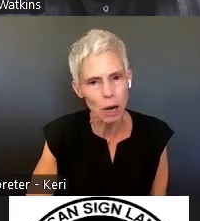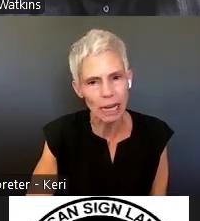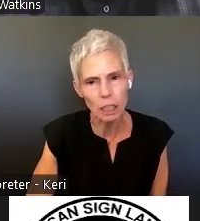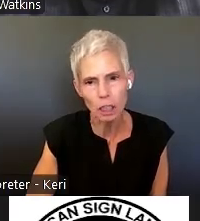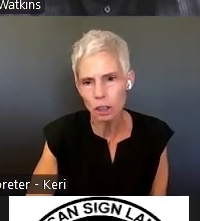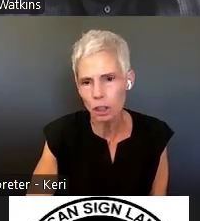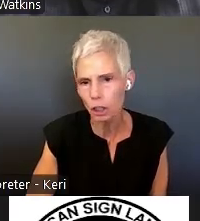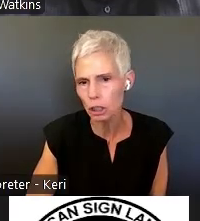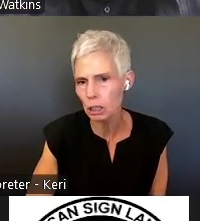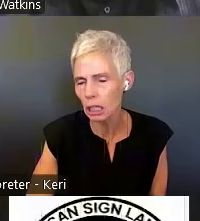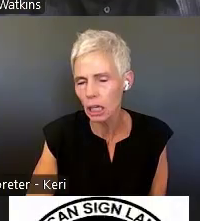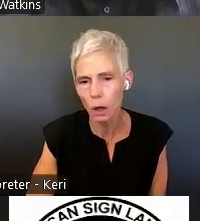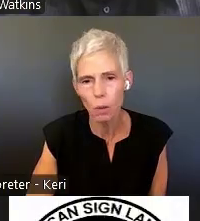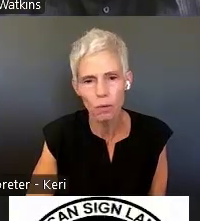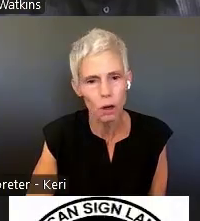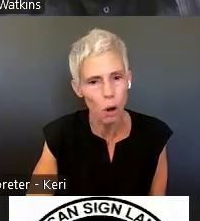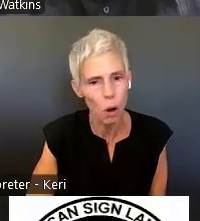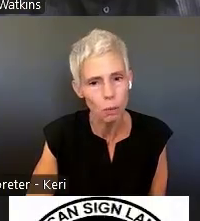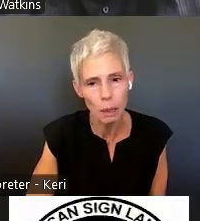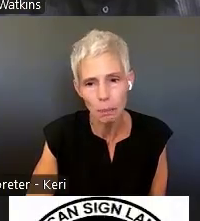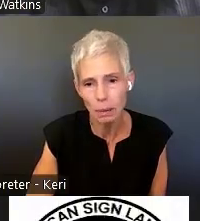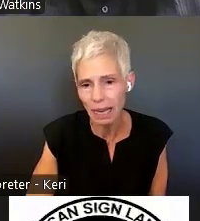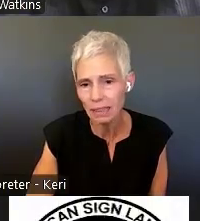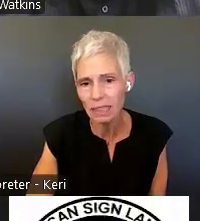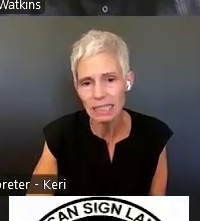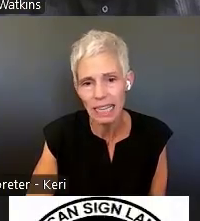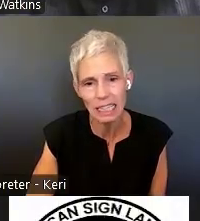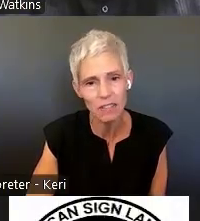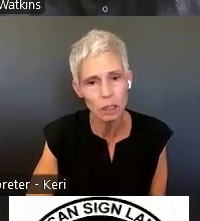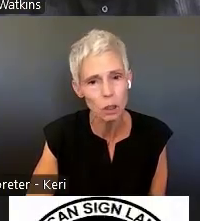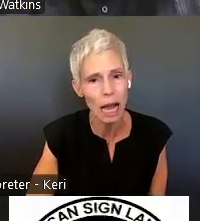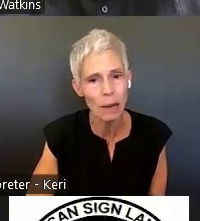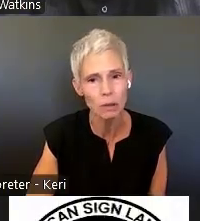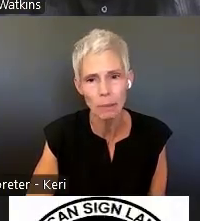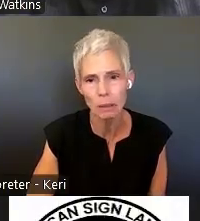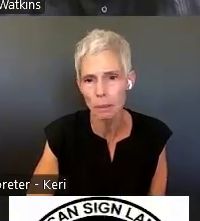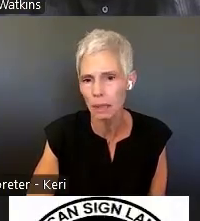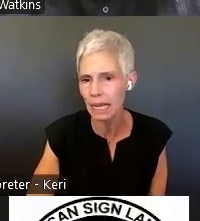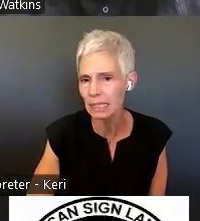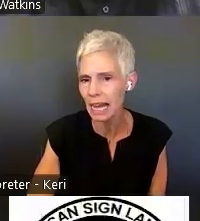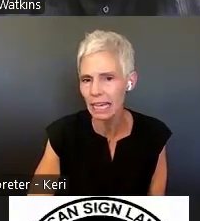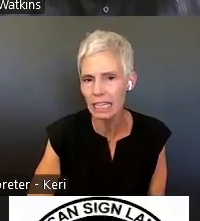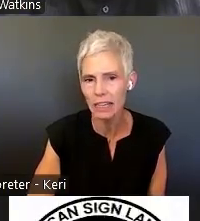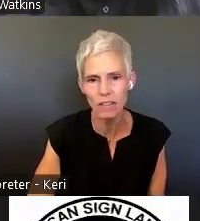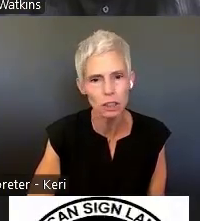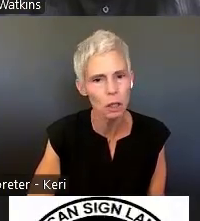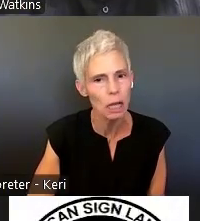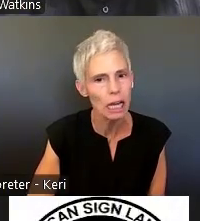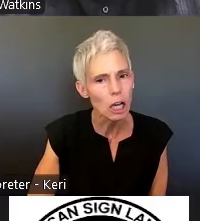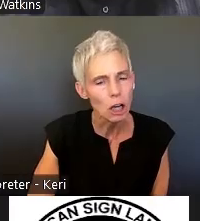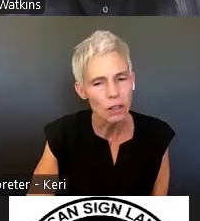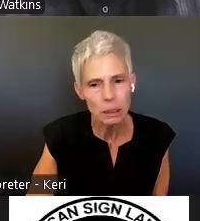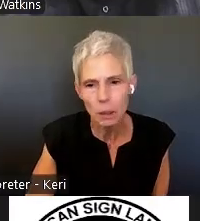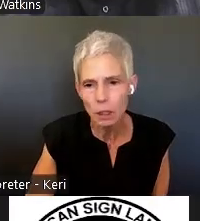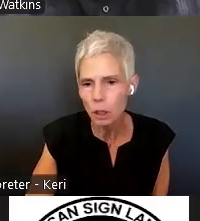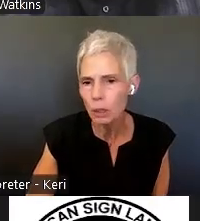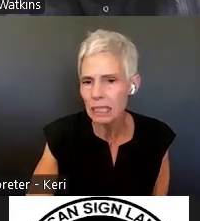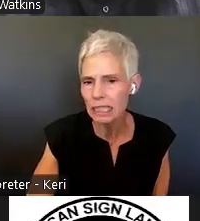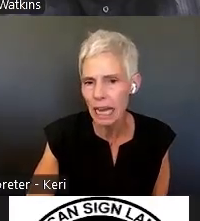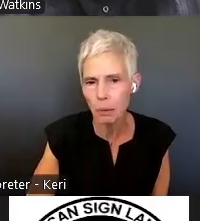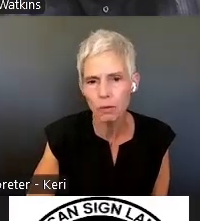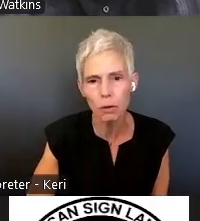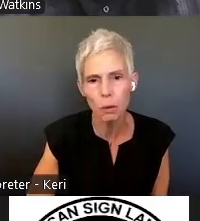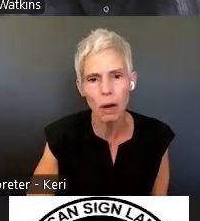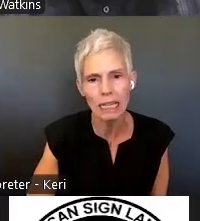been trying to search, for a home to place this individual. I was able to place that individual. This person